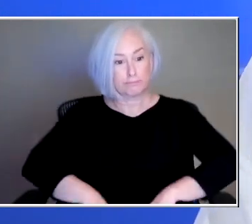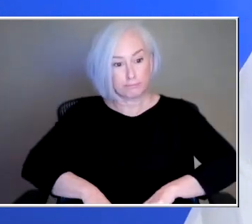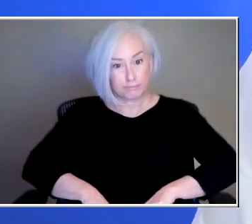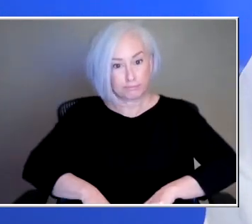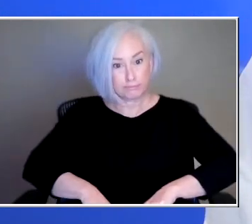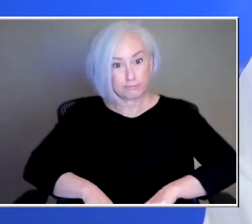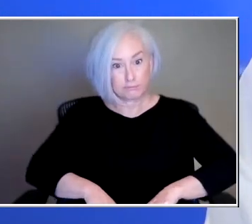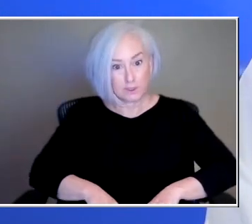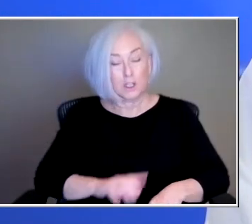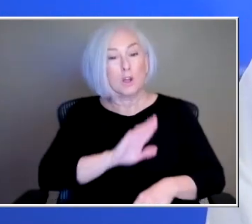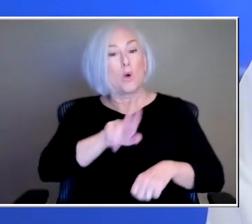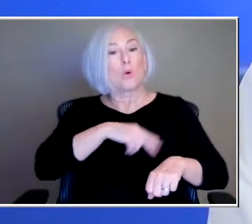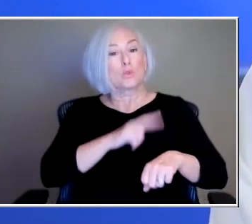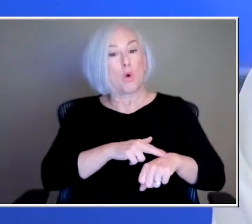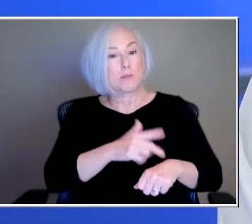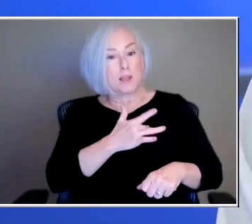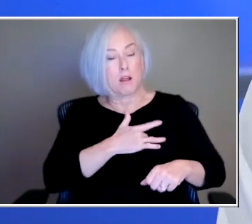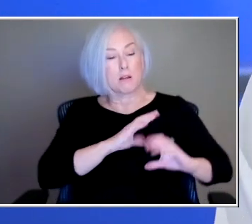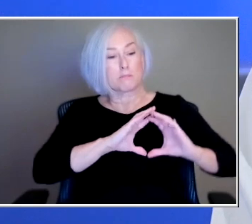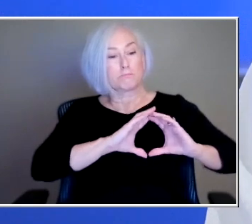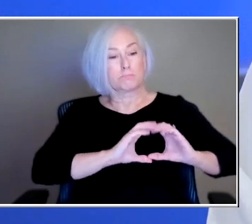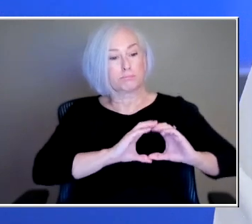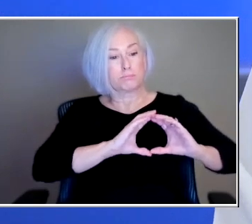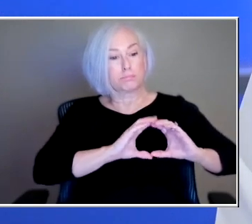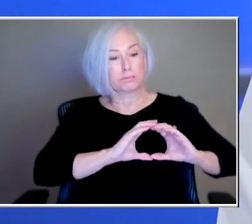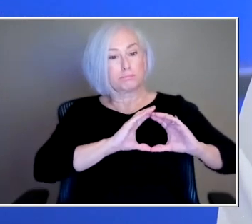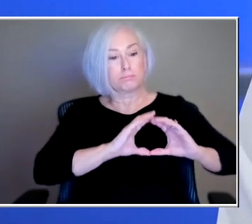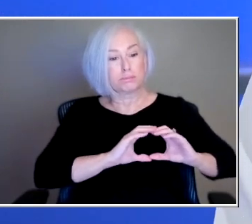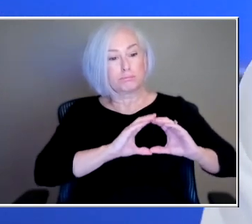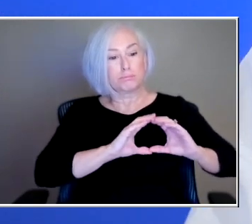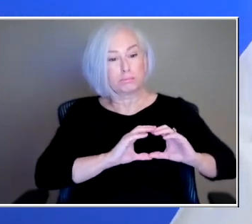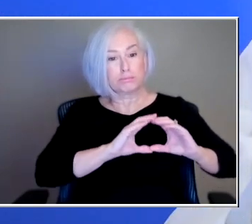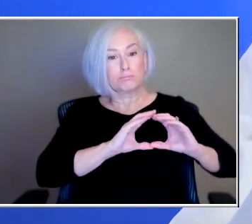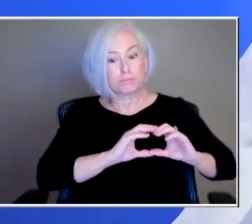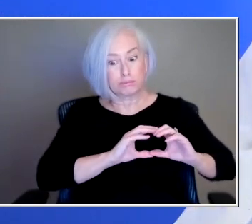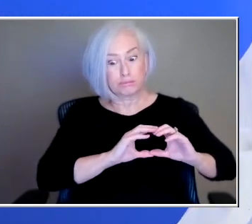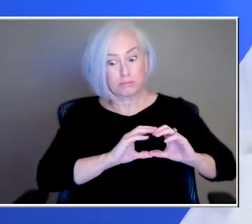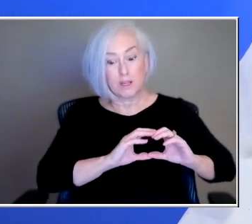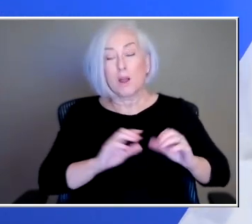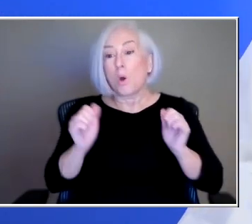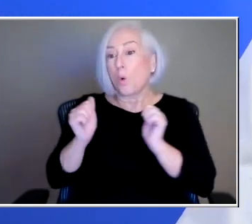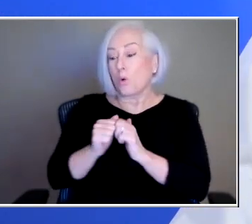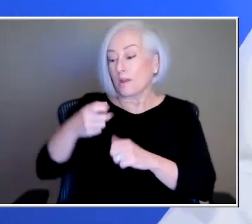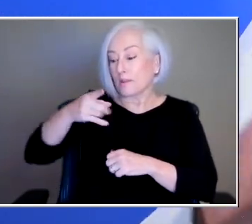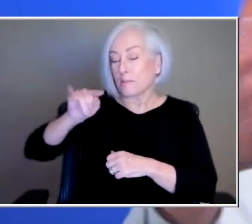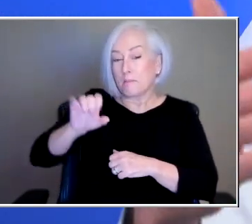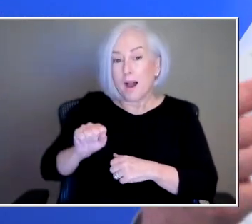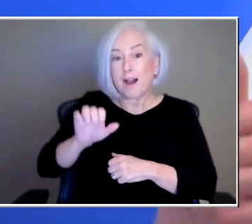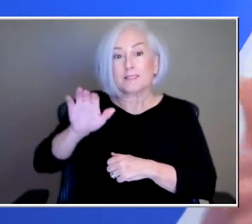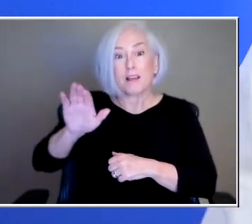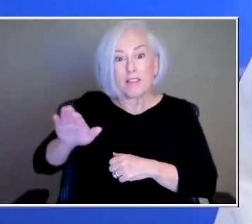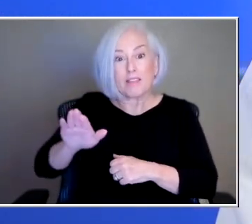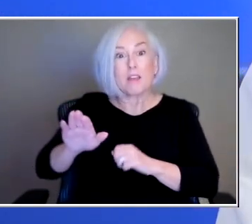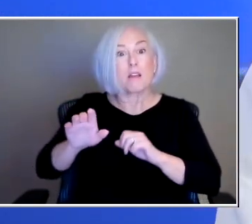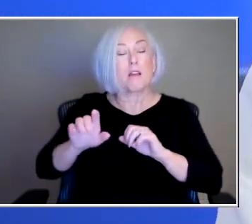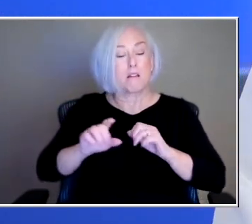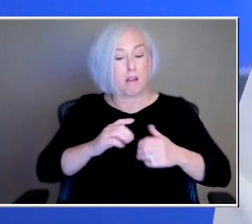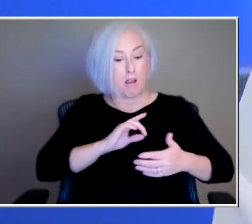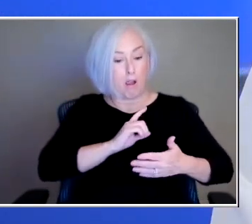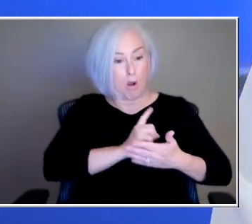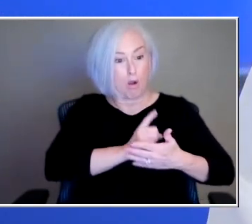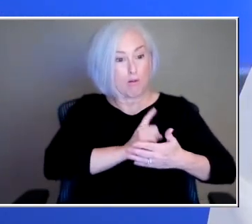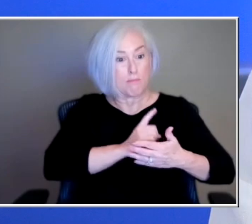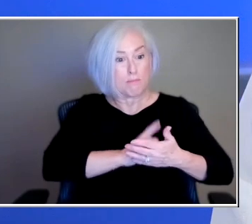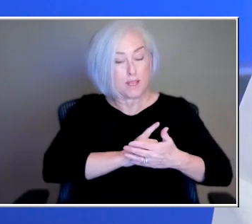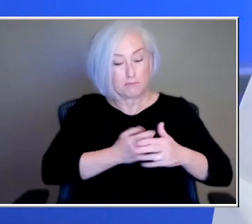in POTS, that mechanism is all thrown off. And so their heart rate may go up 30 30 beats per minute or more. And oftentimes we